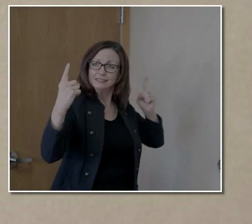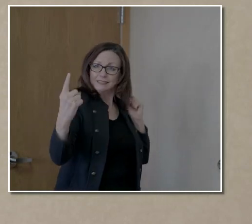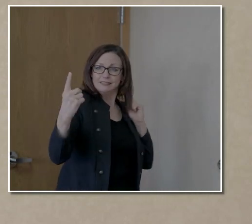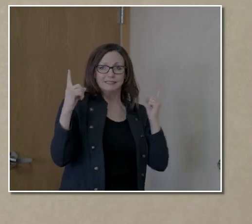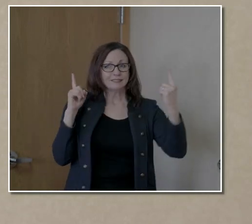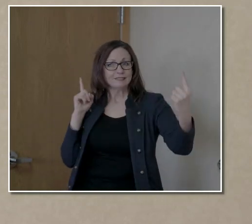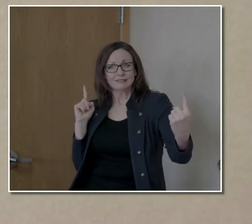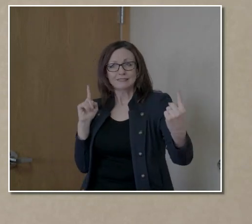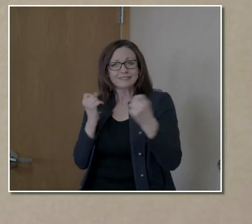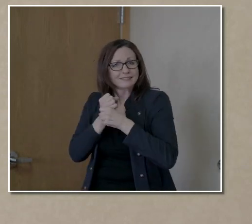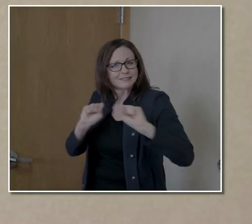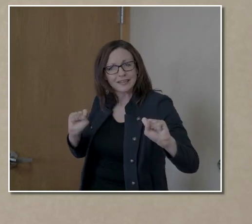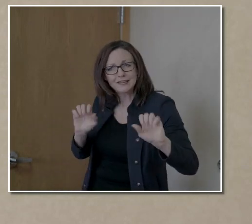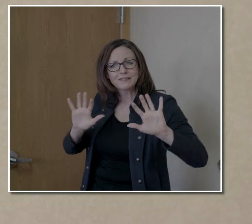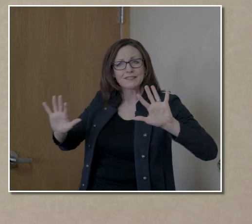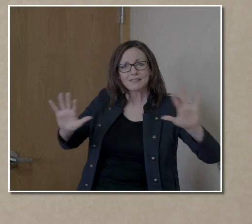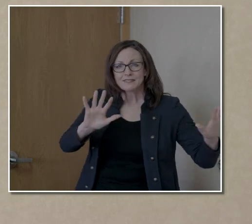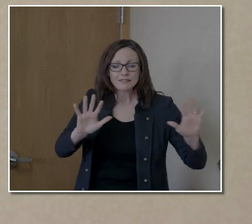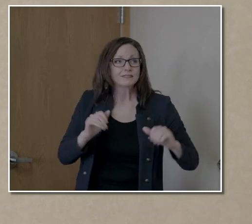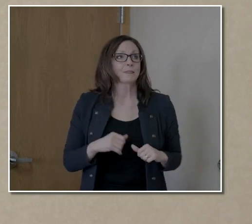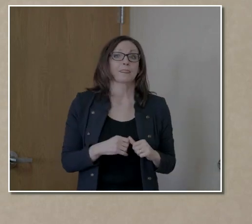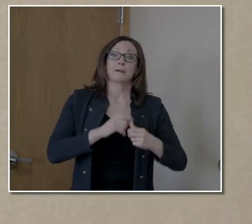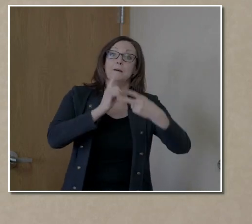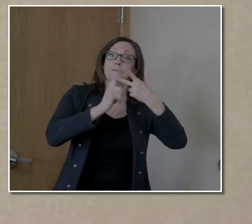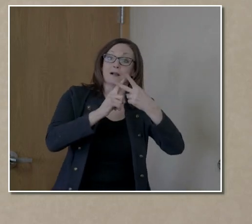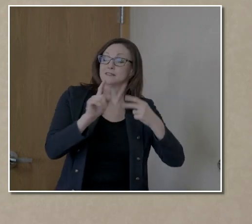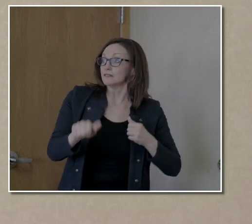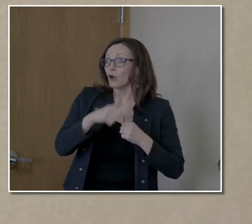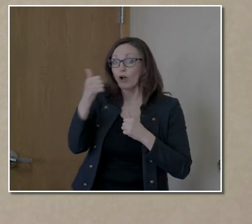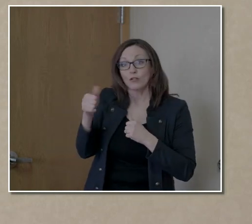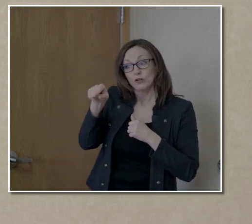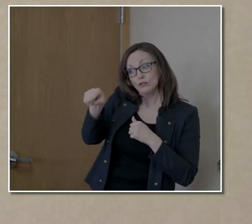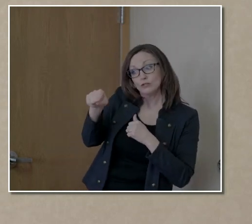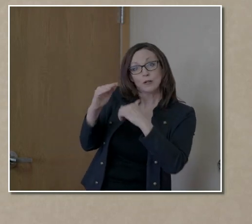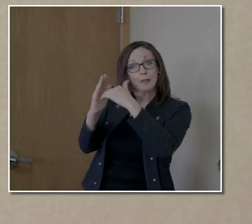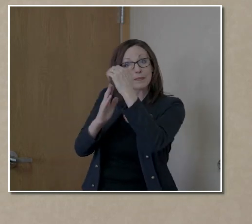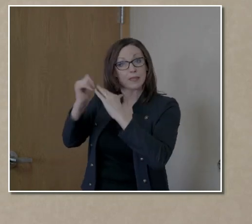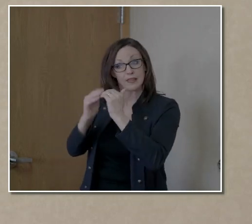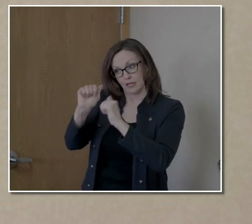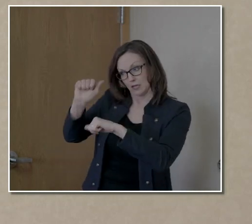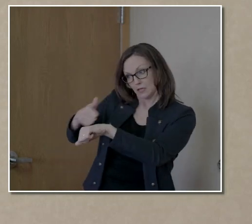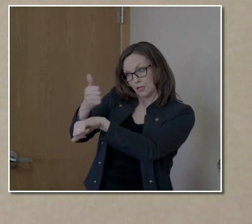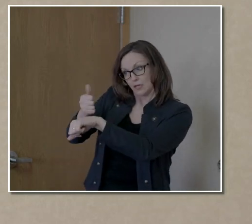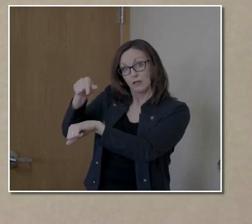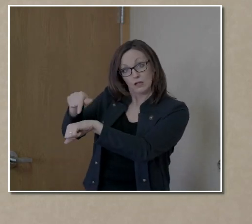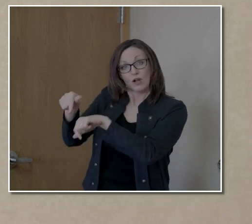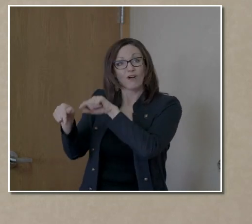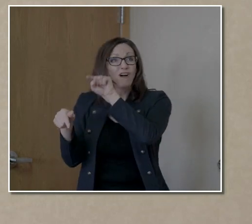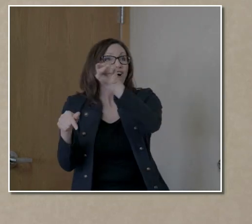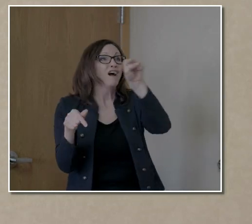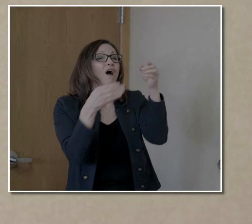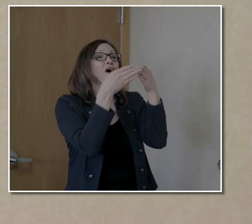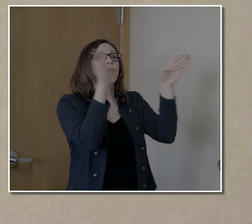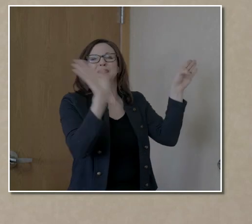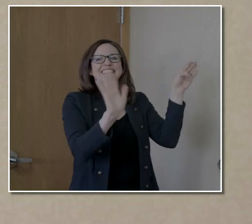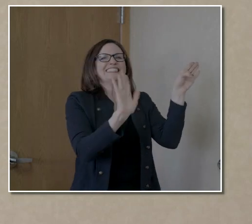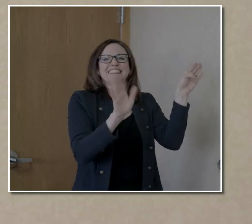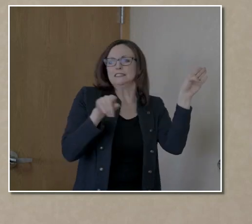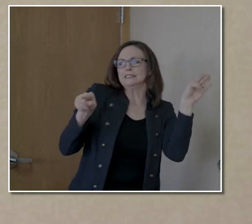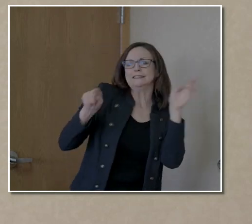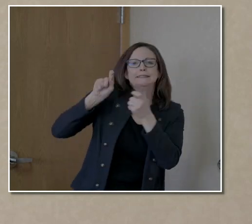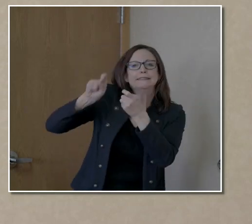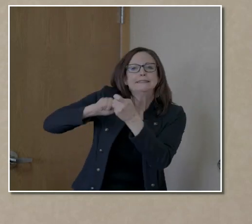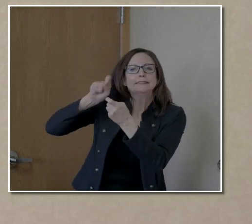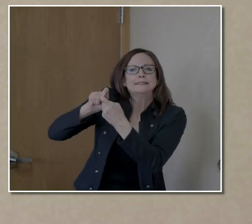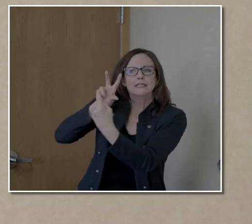they can't do so at home. And we've set up systems to track the disease and measure how well we are doing.